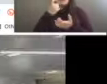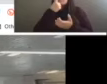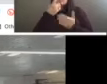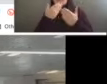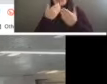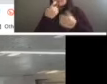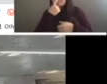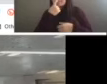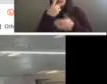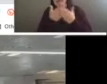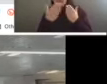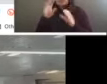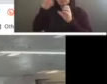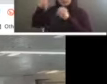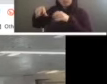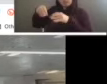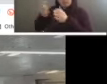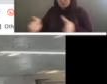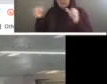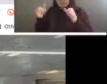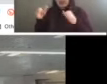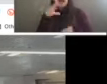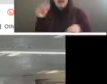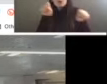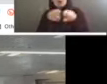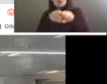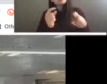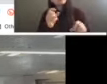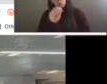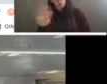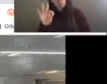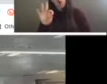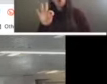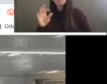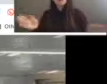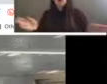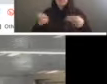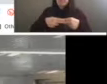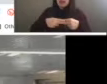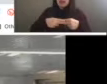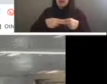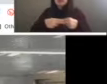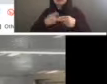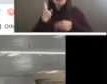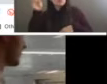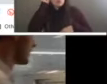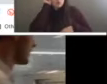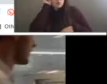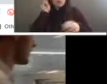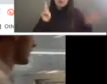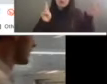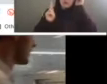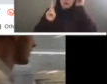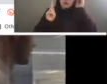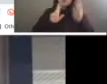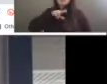You may even be asked to remove your shoes, belts, brooches or tie pins if they are metallic or have metal on them.